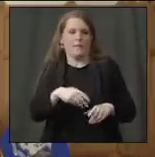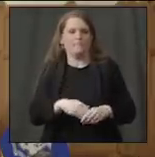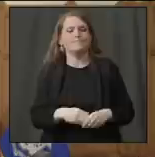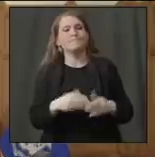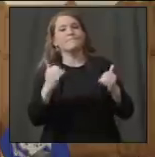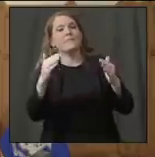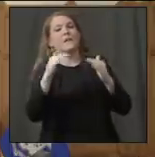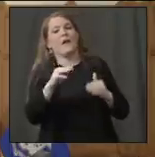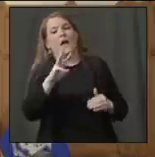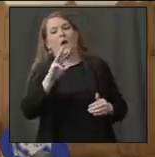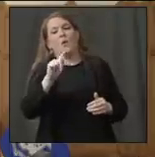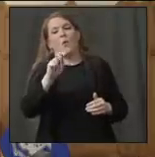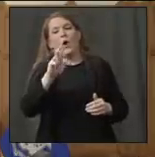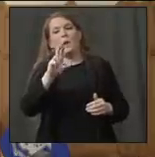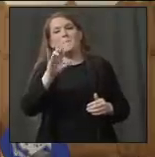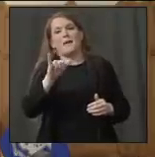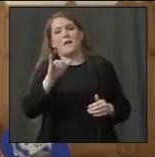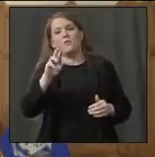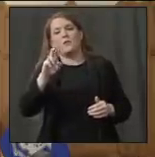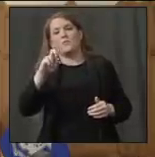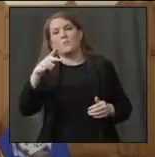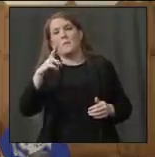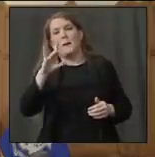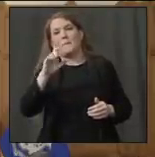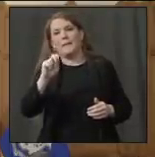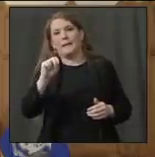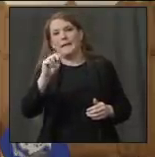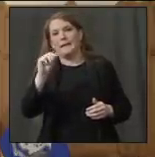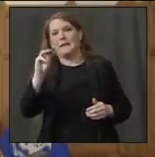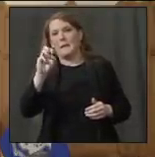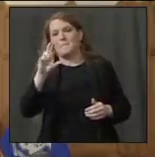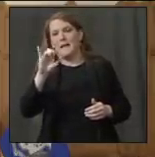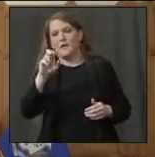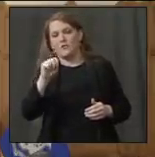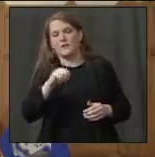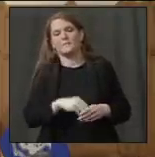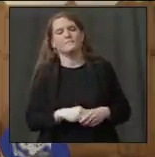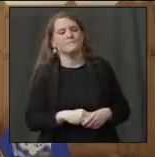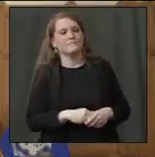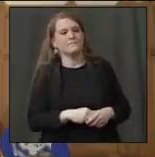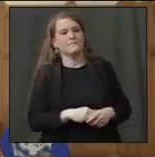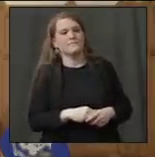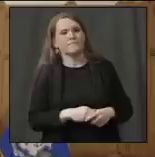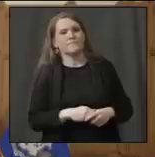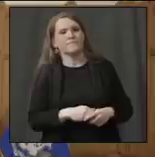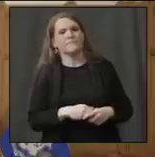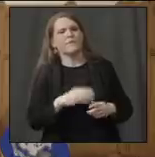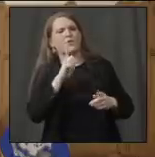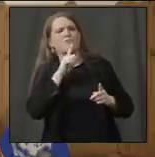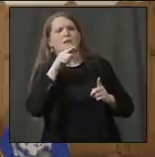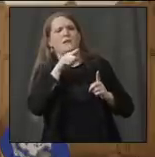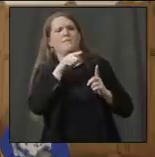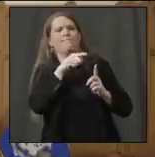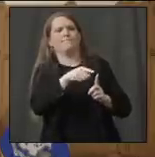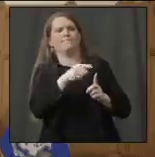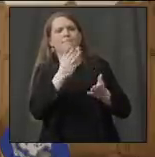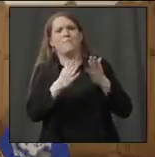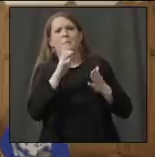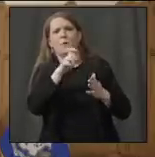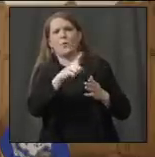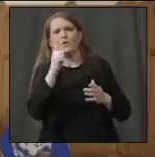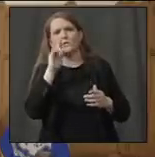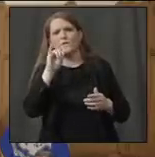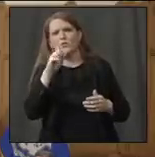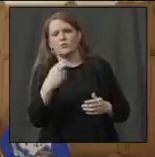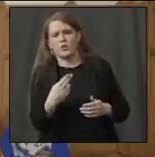Thank you, Max. I guess this probably would be a question first for Josh. I happen to have had a